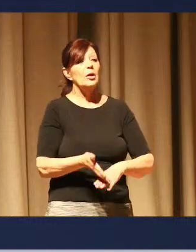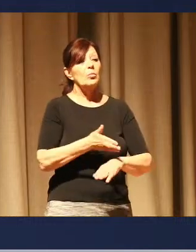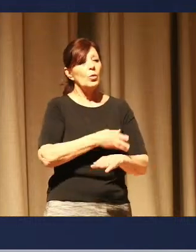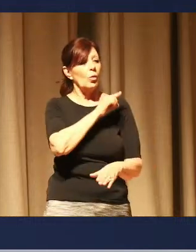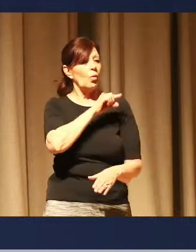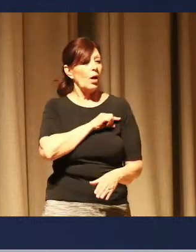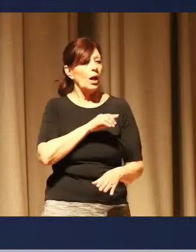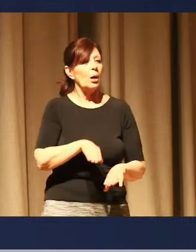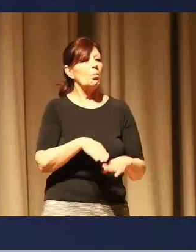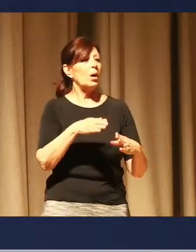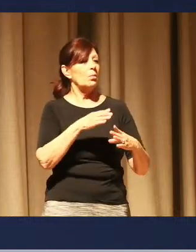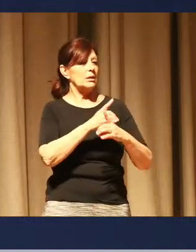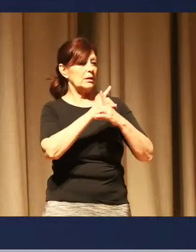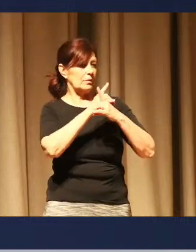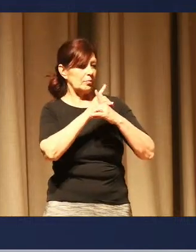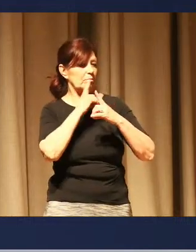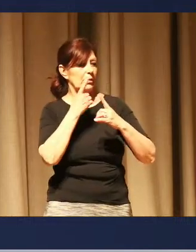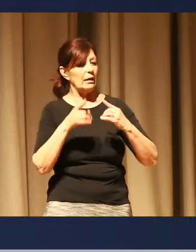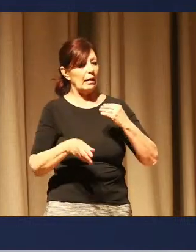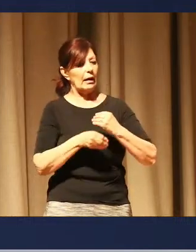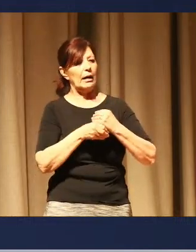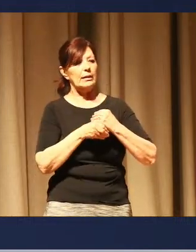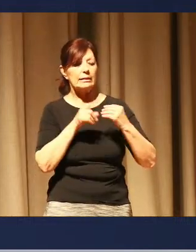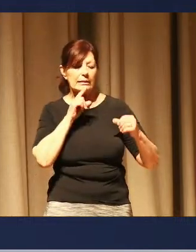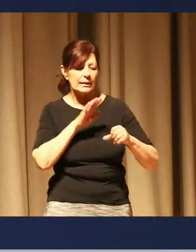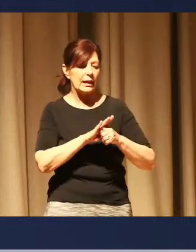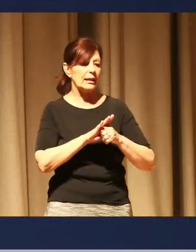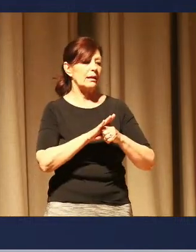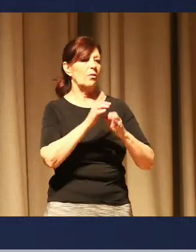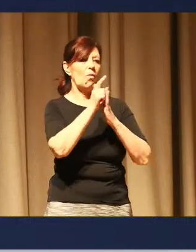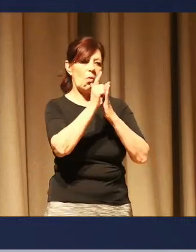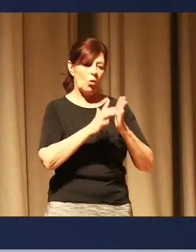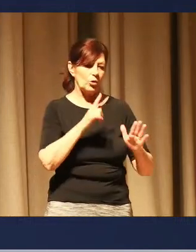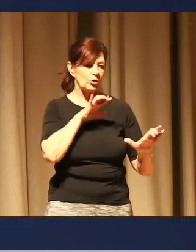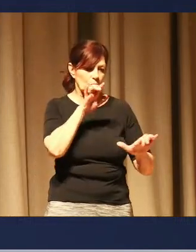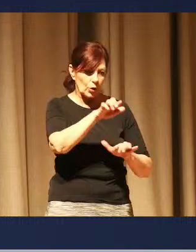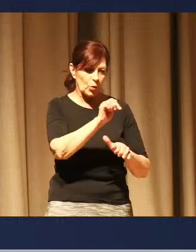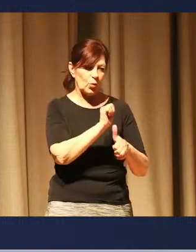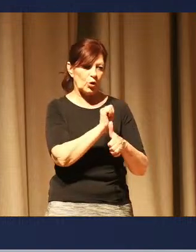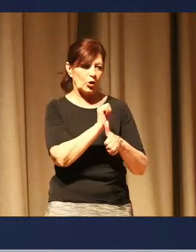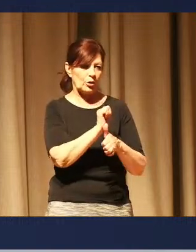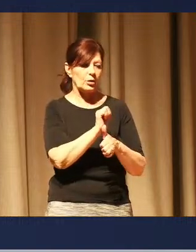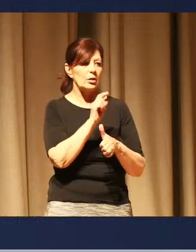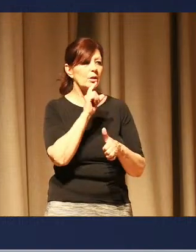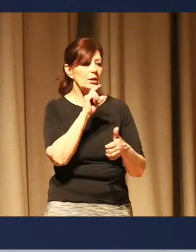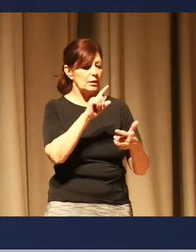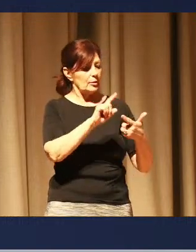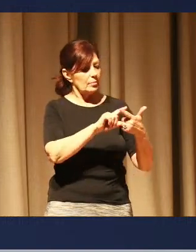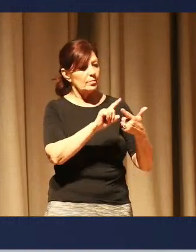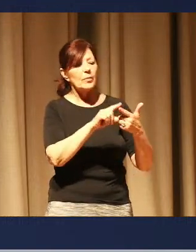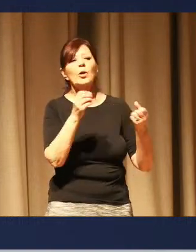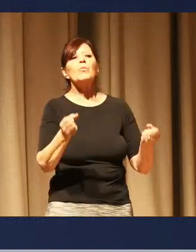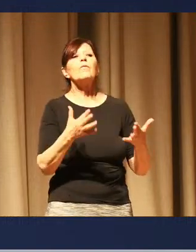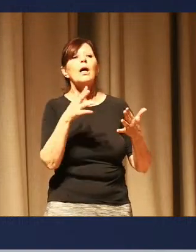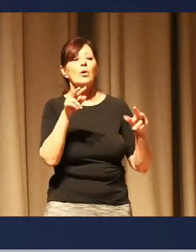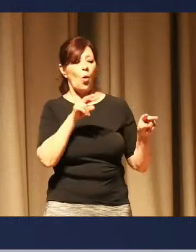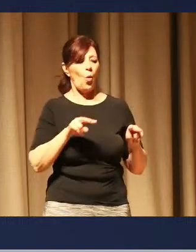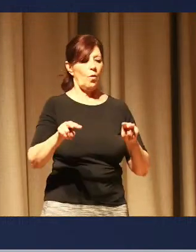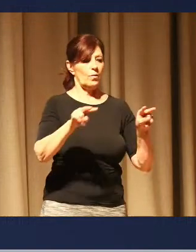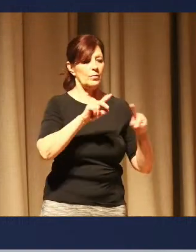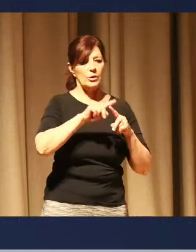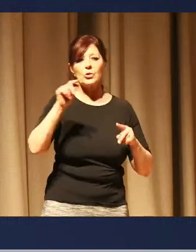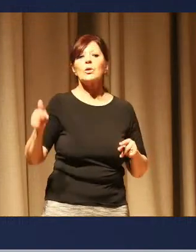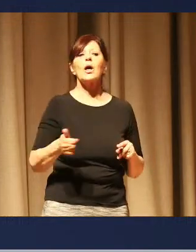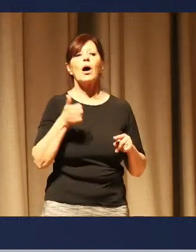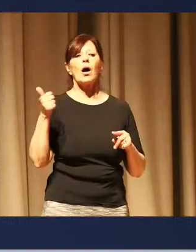public defense in Erie County by having dedicated full-time public defenders doing the work. It will, second, provide much-needed oversight to the other